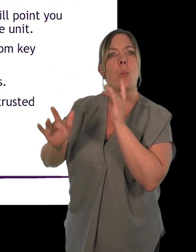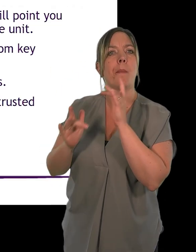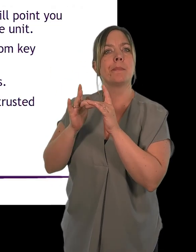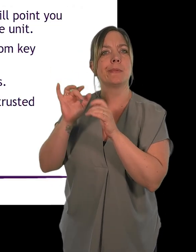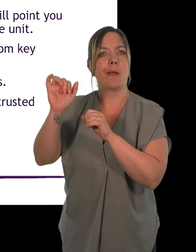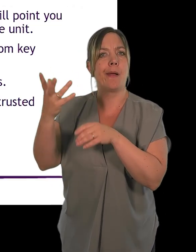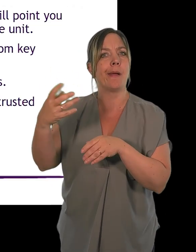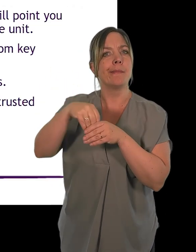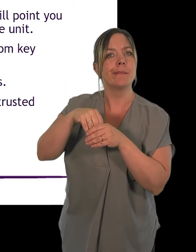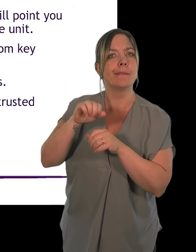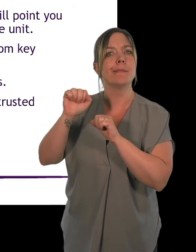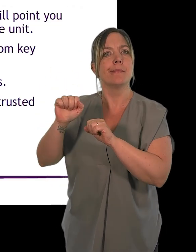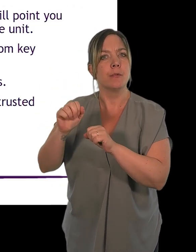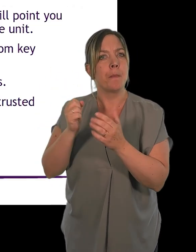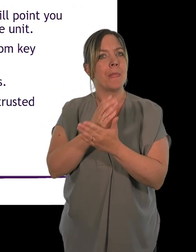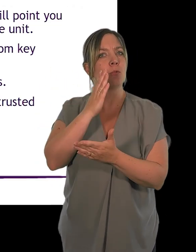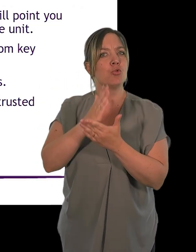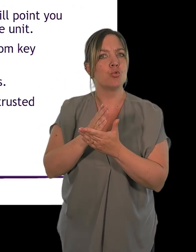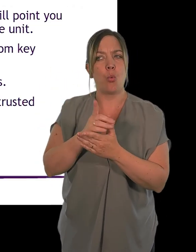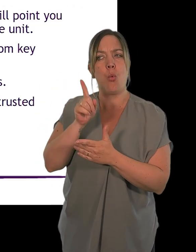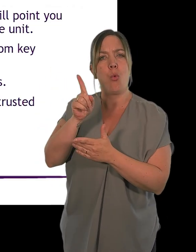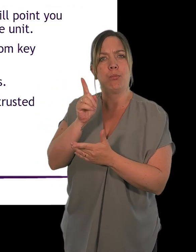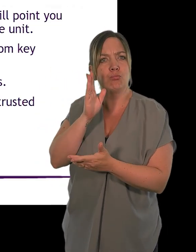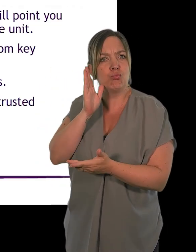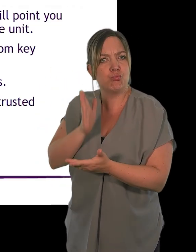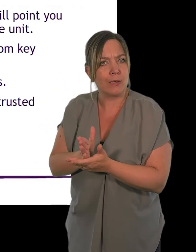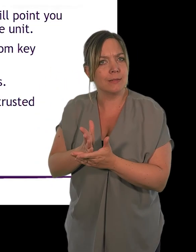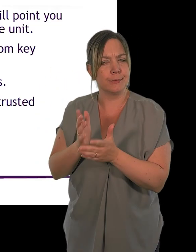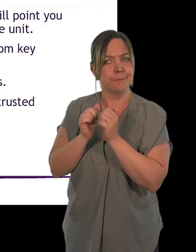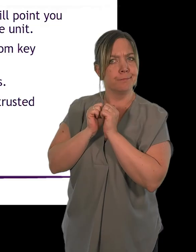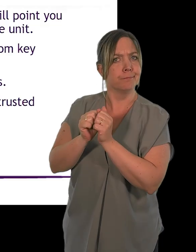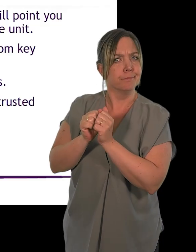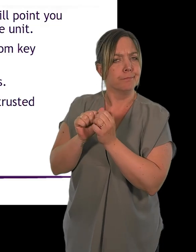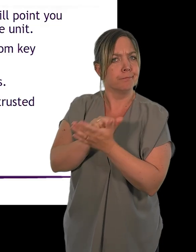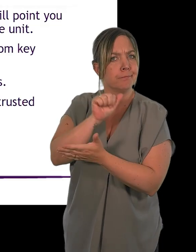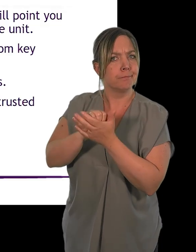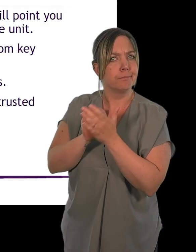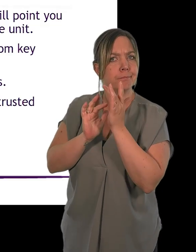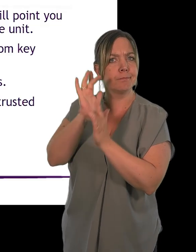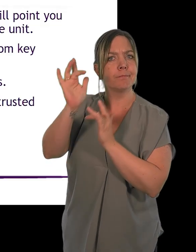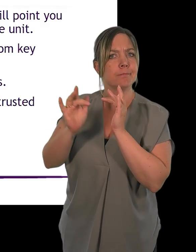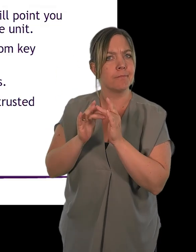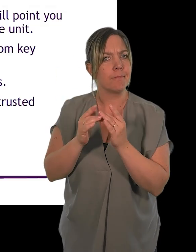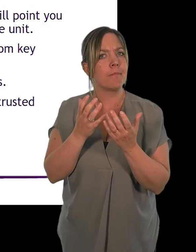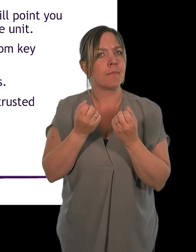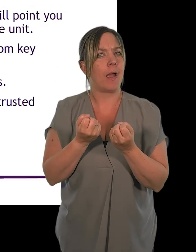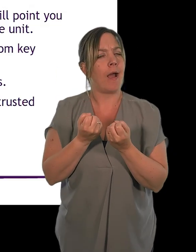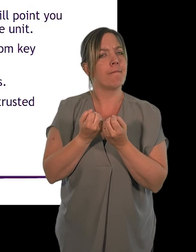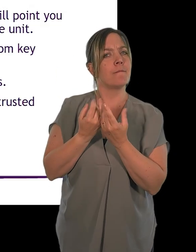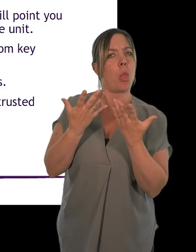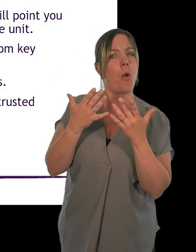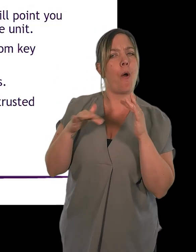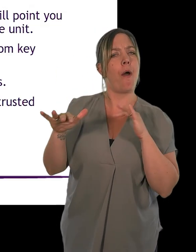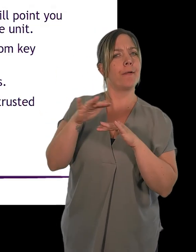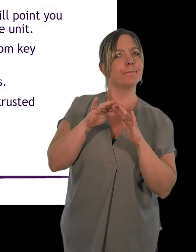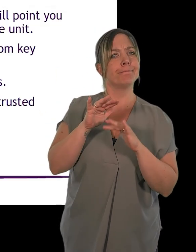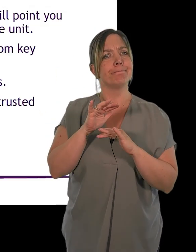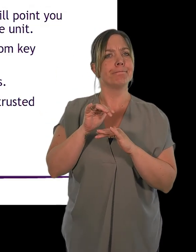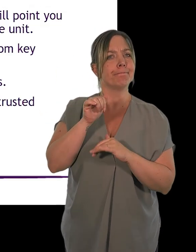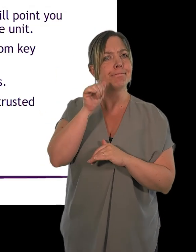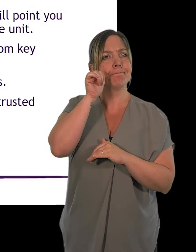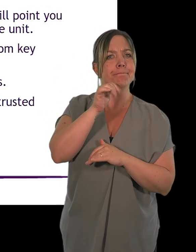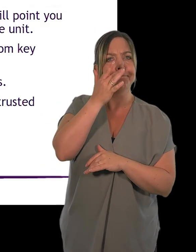it comes from a trusted, valuable source. There's a lot of spurious evidence out there